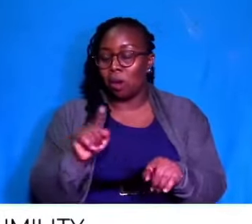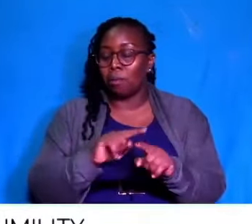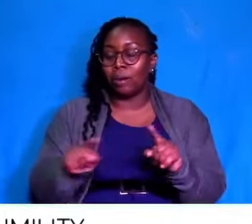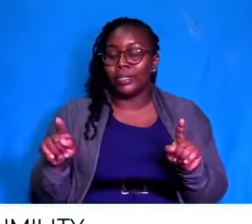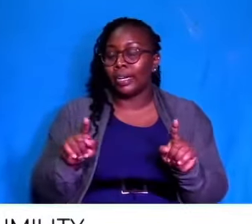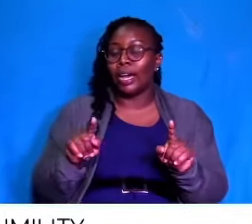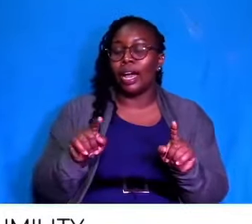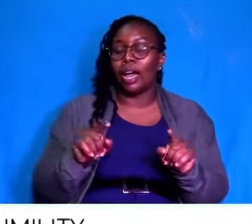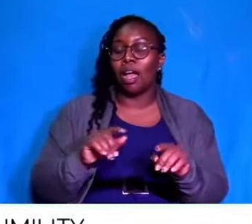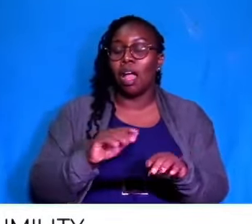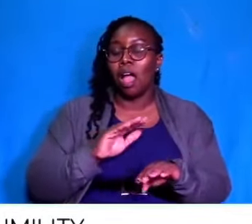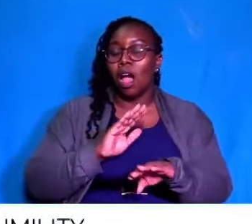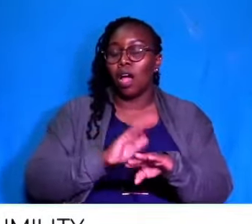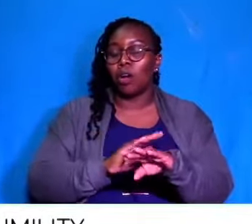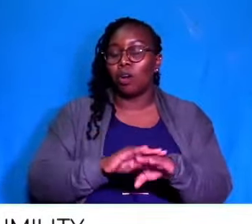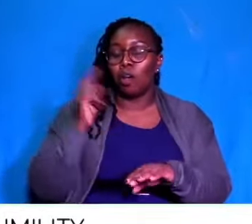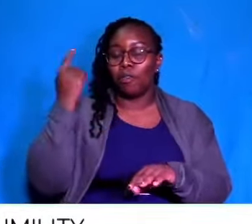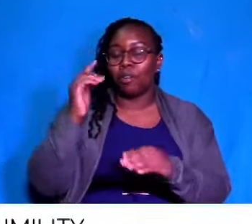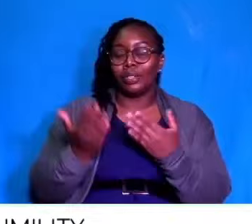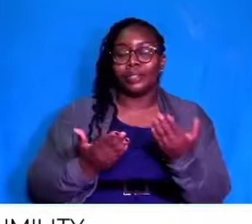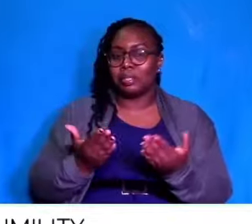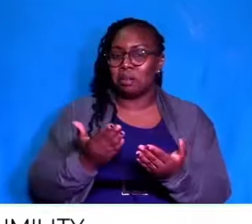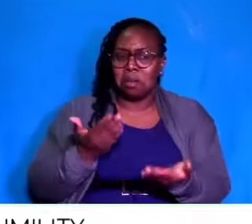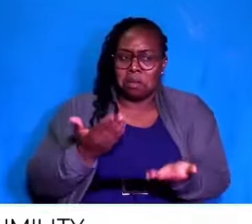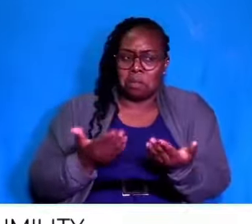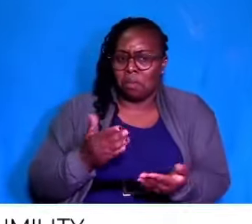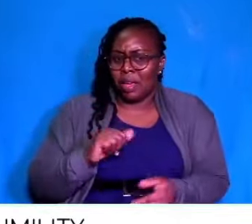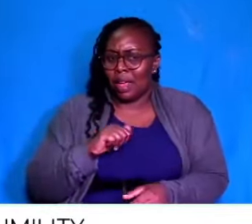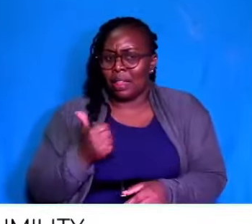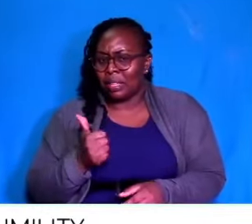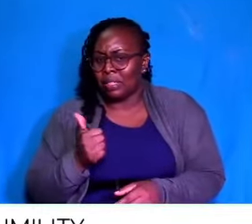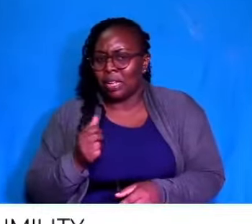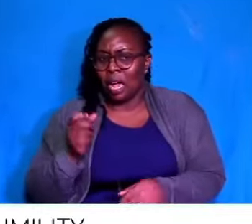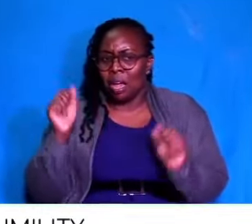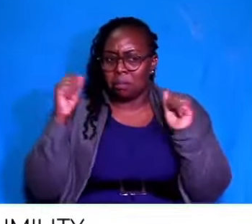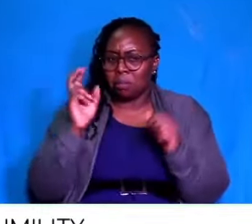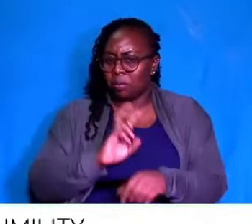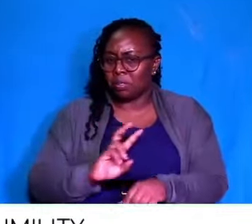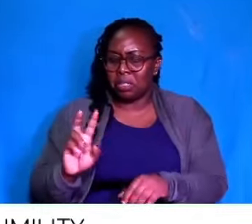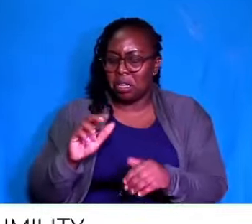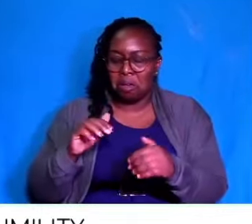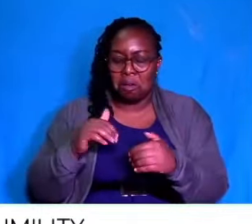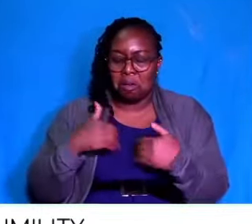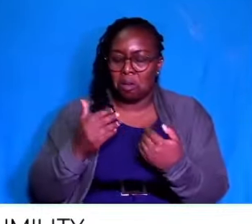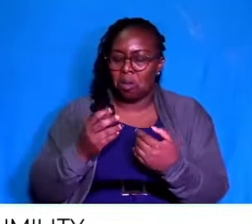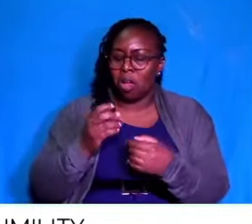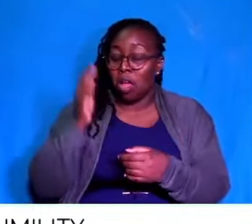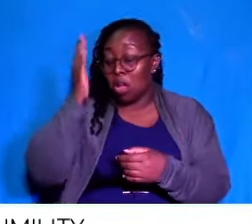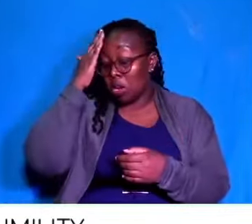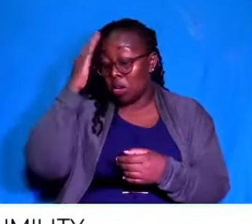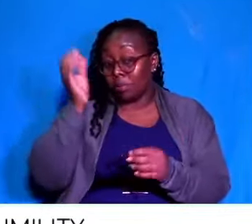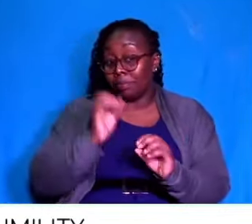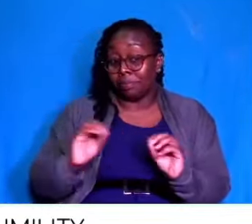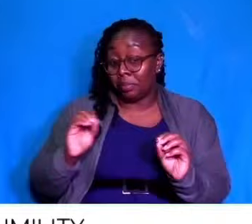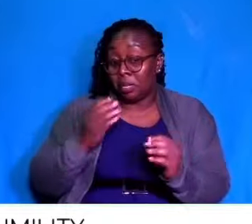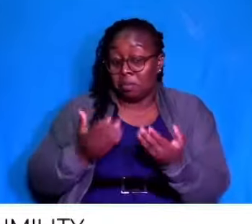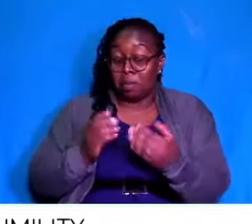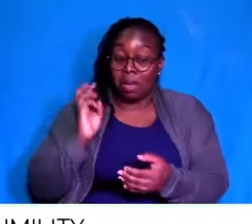back door, no one will notice, no one will give me a like, no one will even recognize? Am I willing to take on that